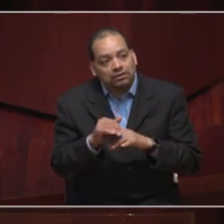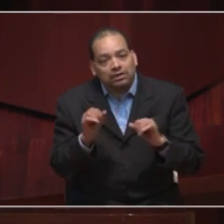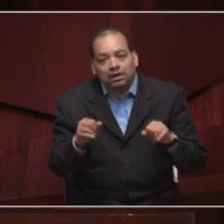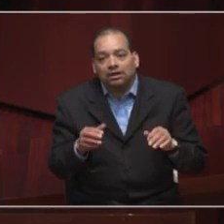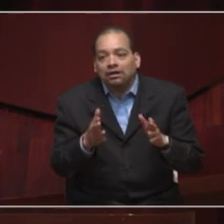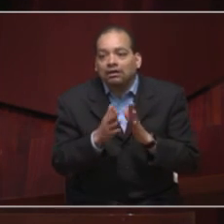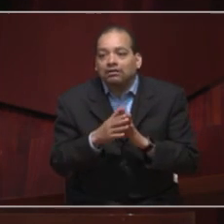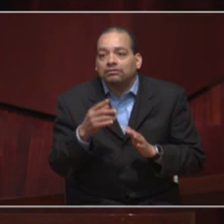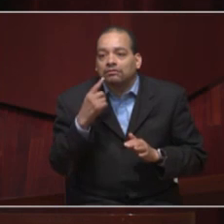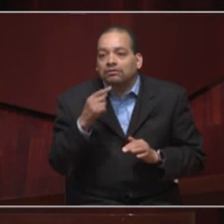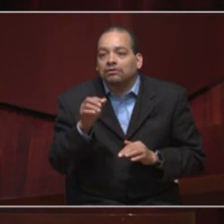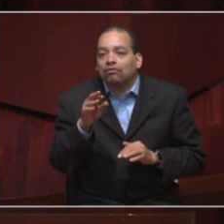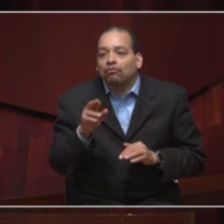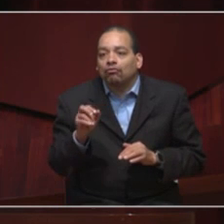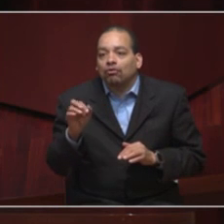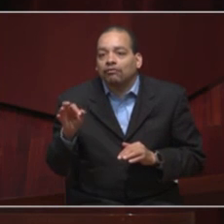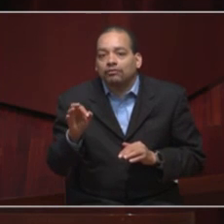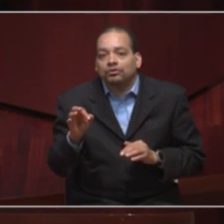request.